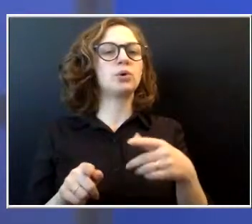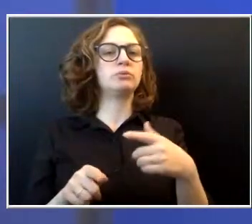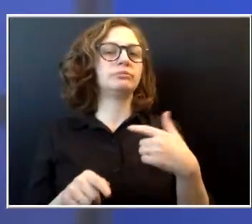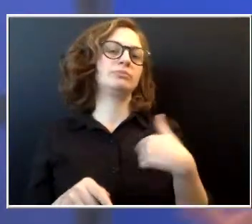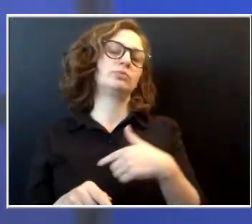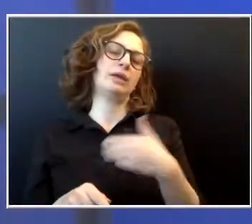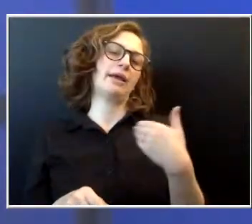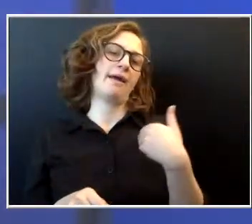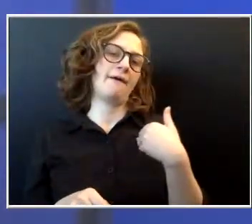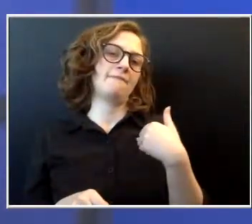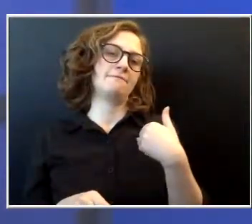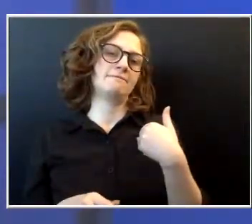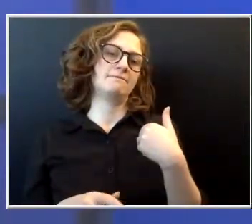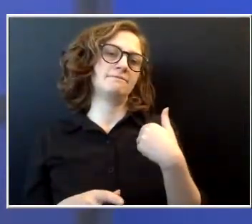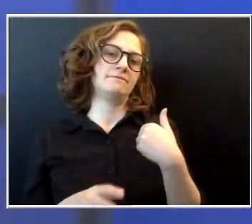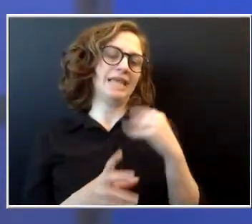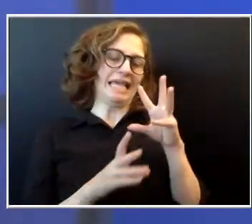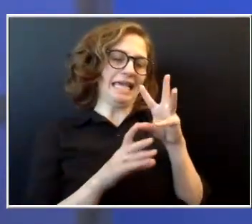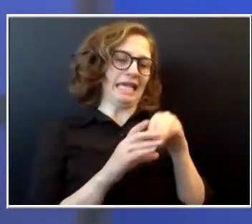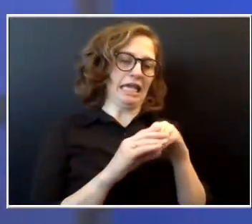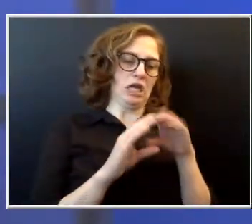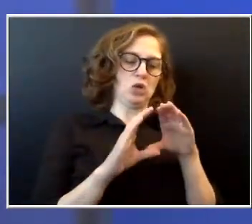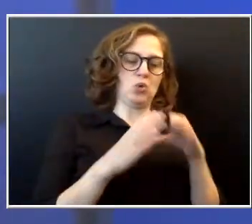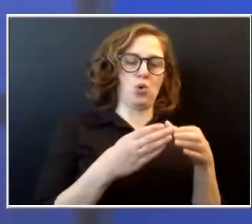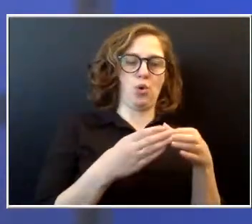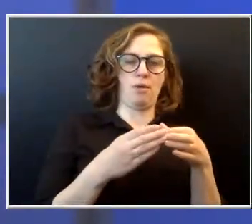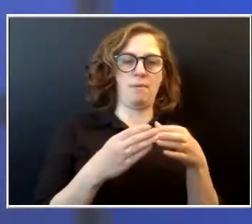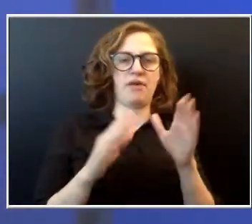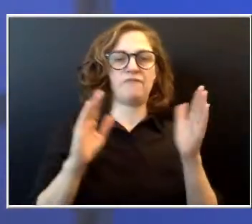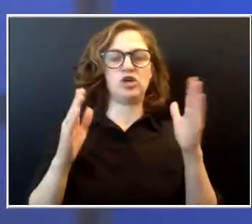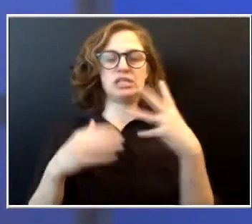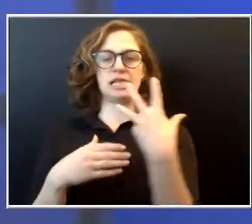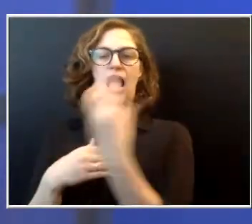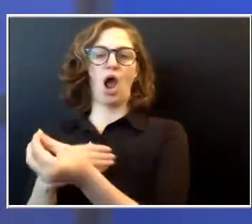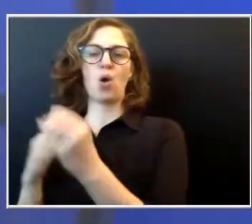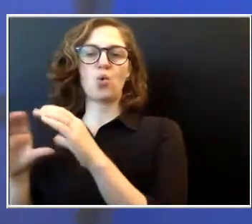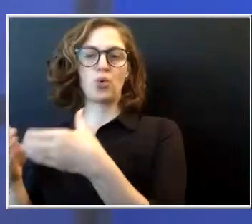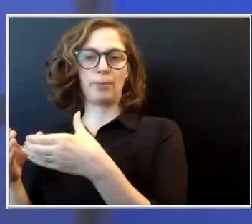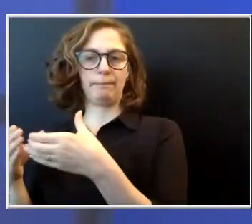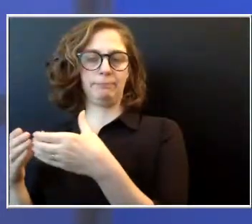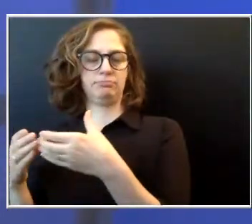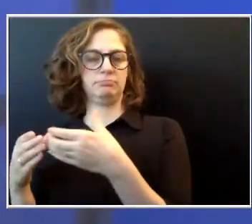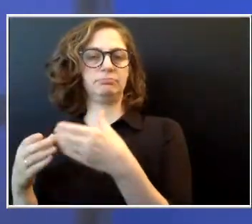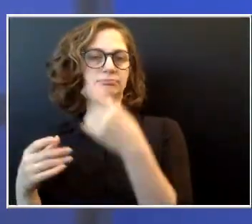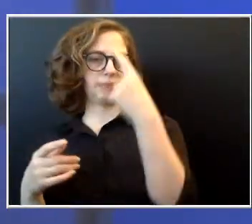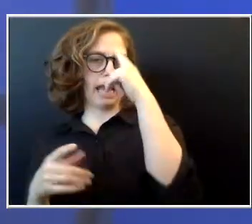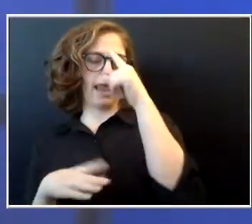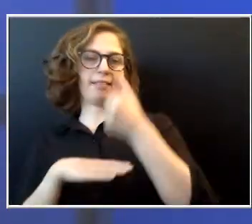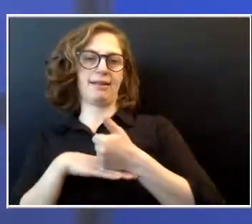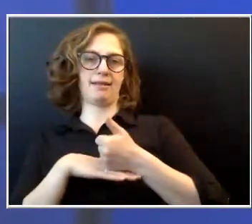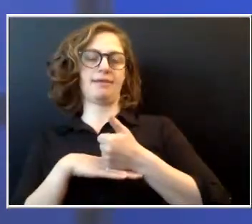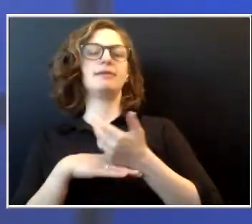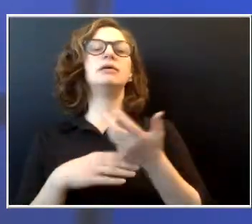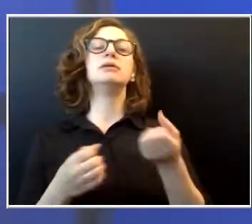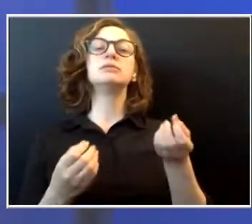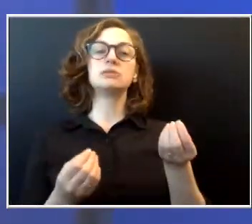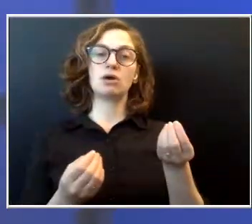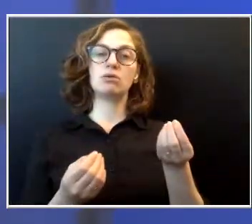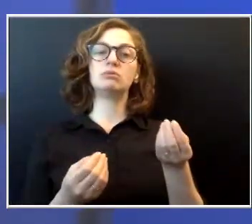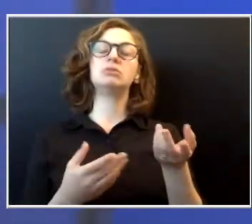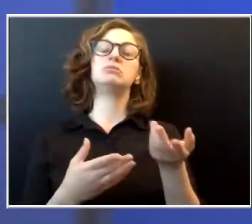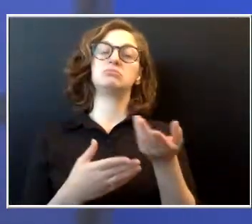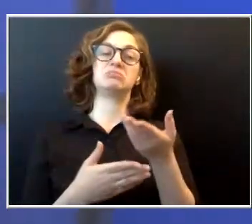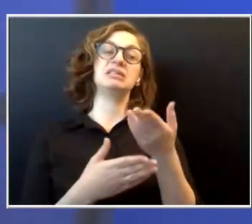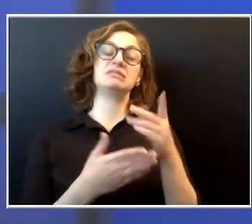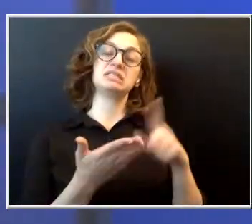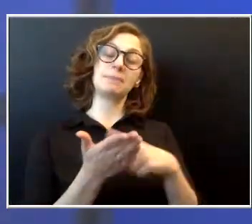the in-group versus out-group mentality. And so, when we think about the more positive ways, sports fandom comes into play. That's the greatest